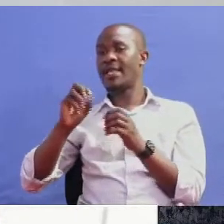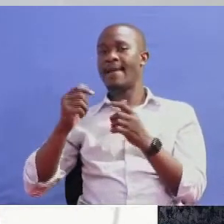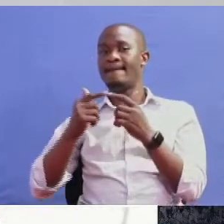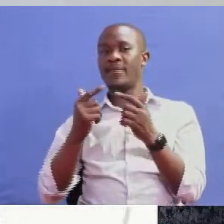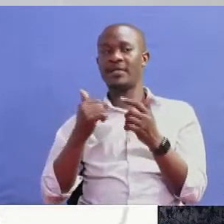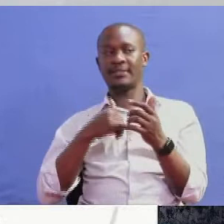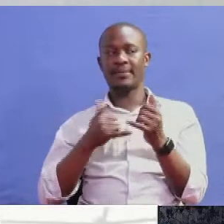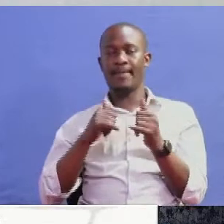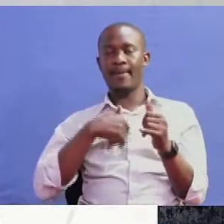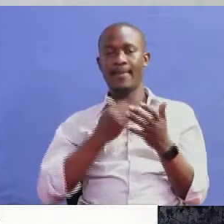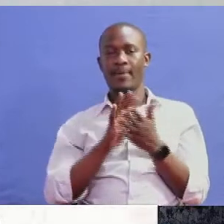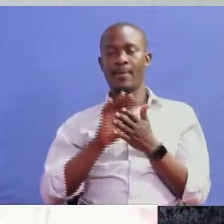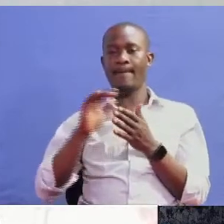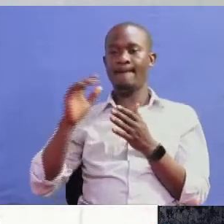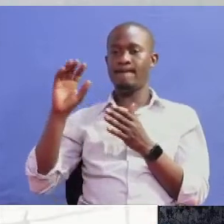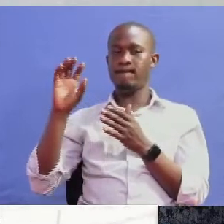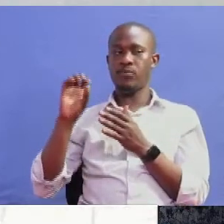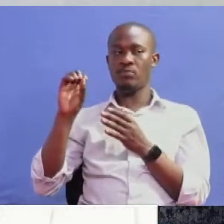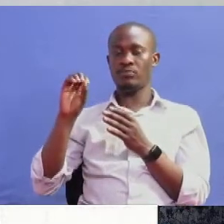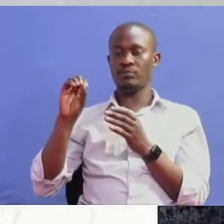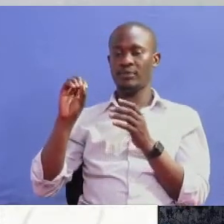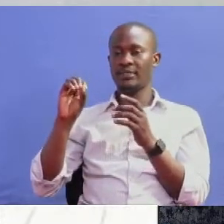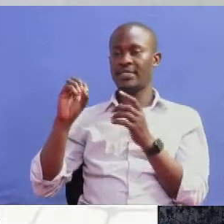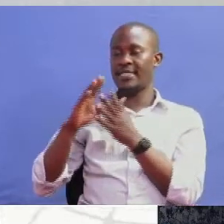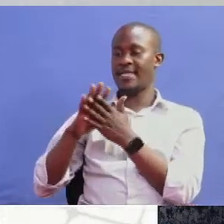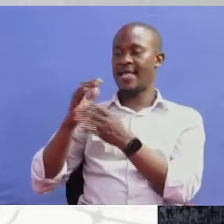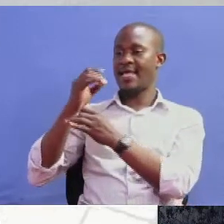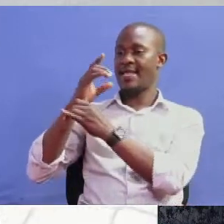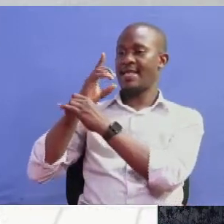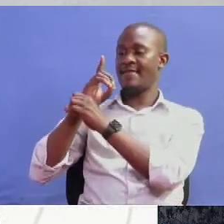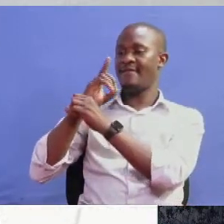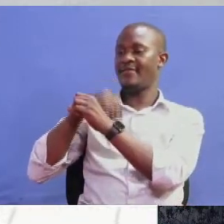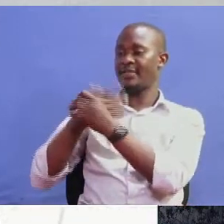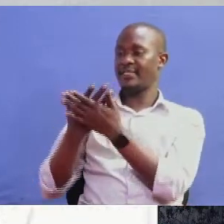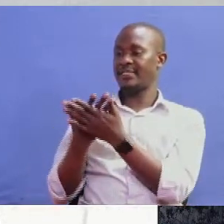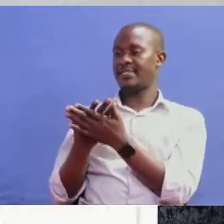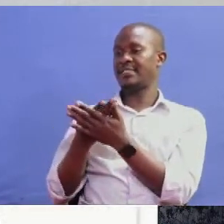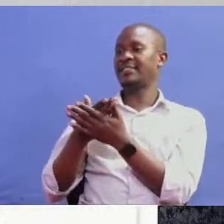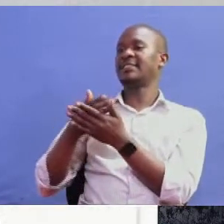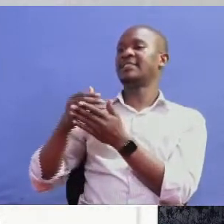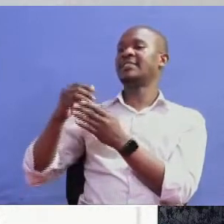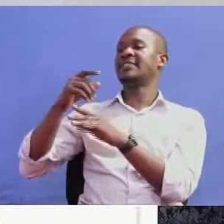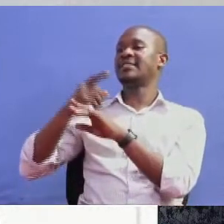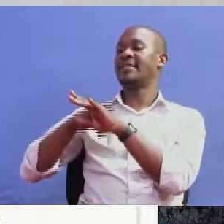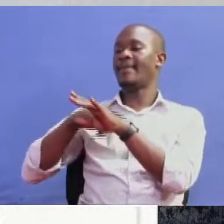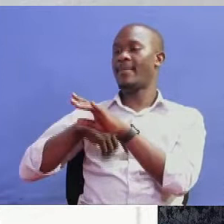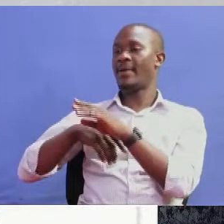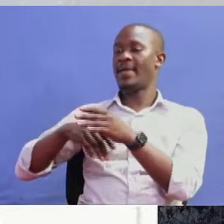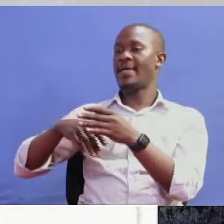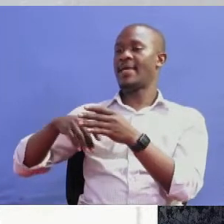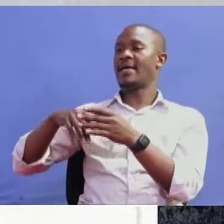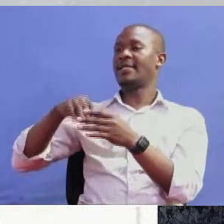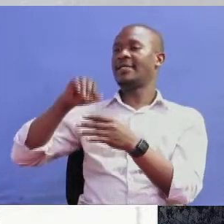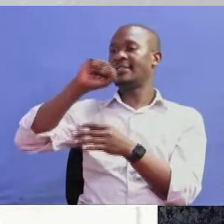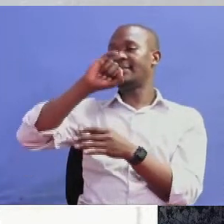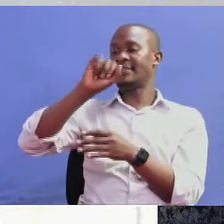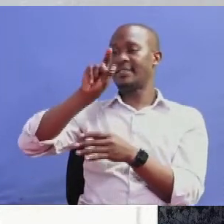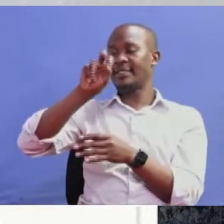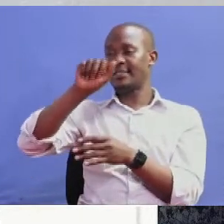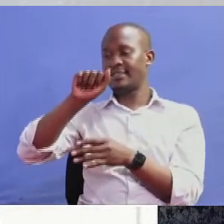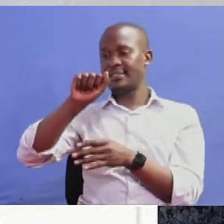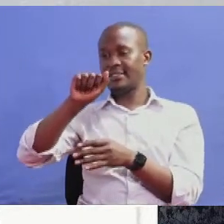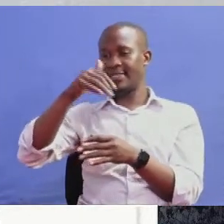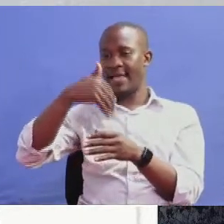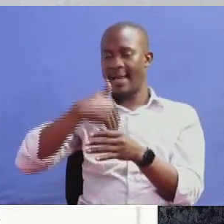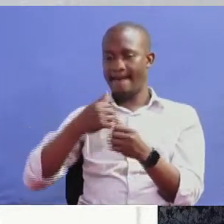Wanda Metropolitano Stadium, and defending Italian Serie A champions SSC Napoli were held to a